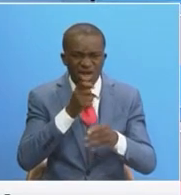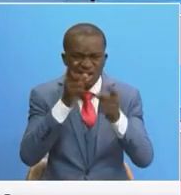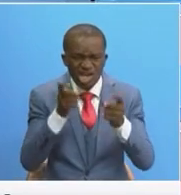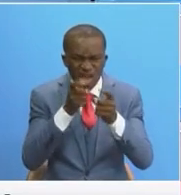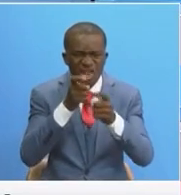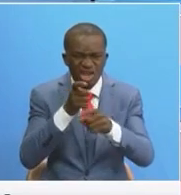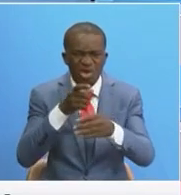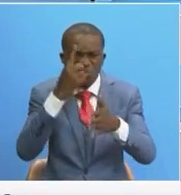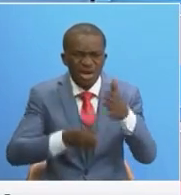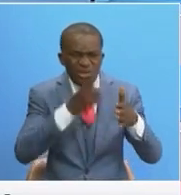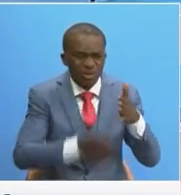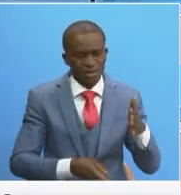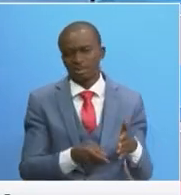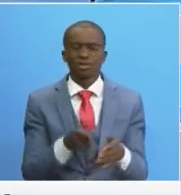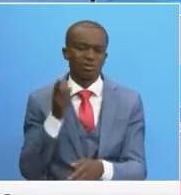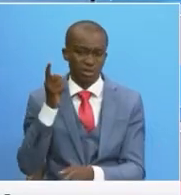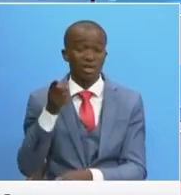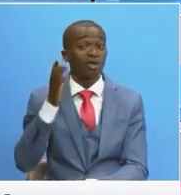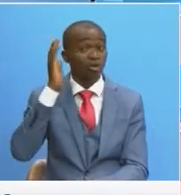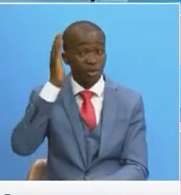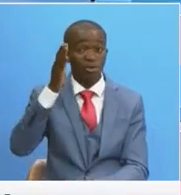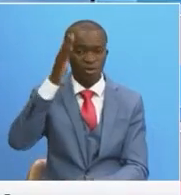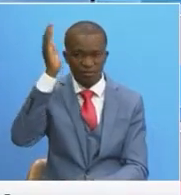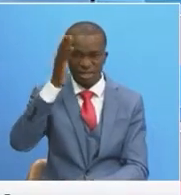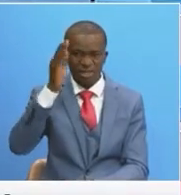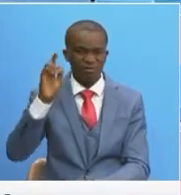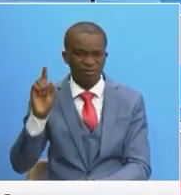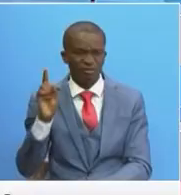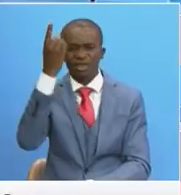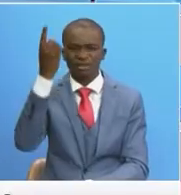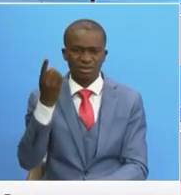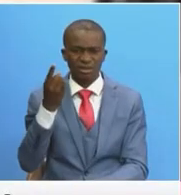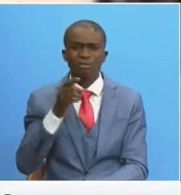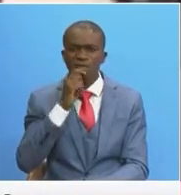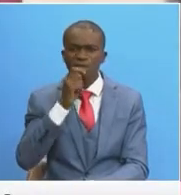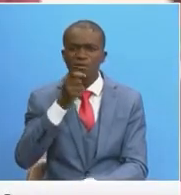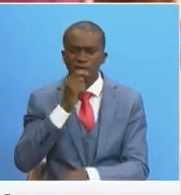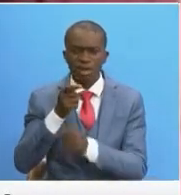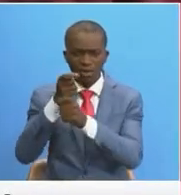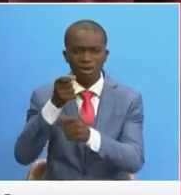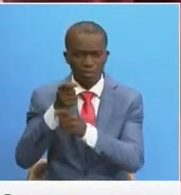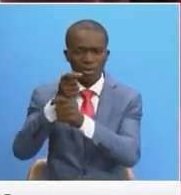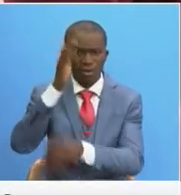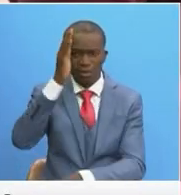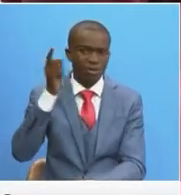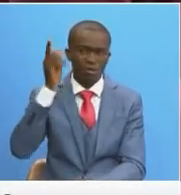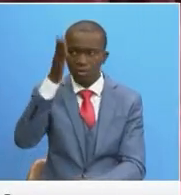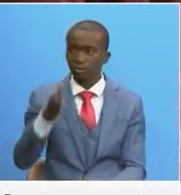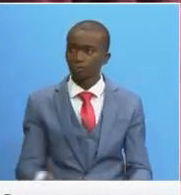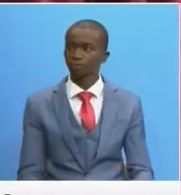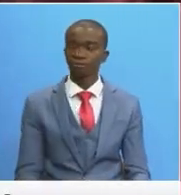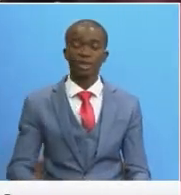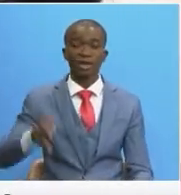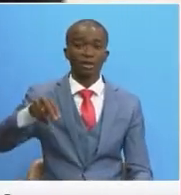ever Provincial Media and Performance Awards. We have more in the following report. He has visited Northern Province